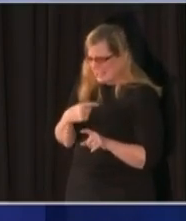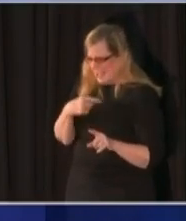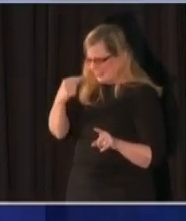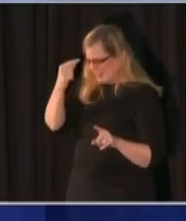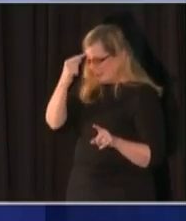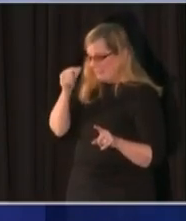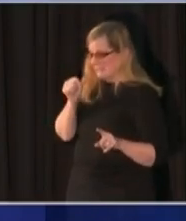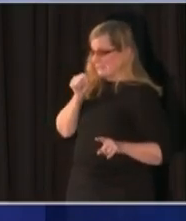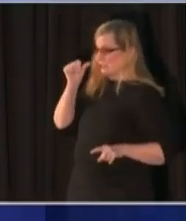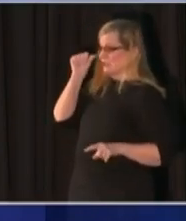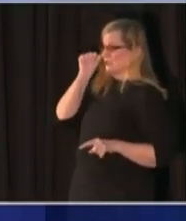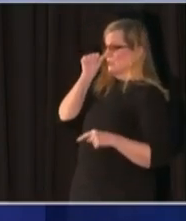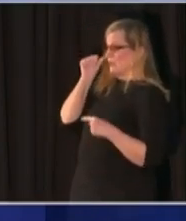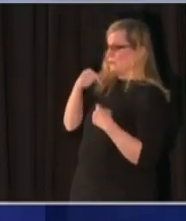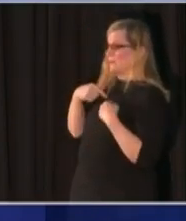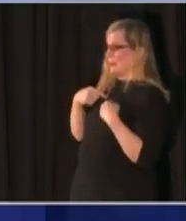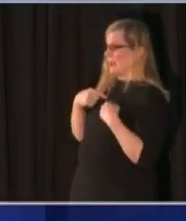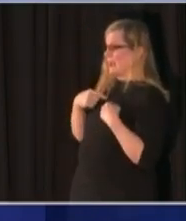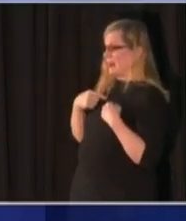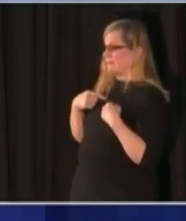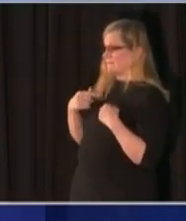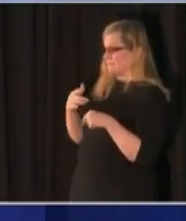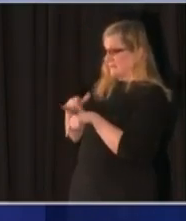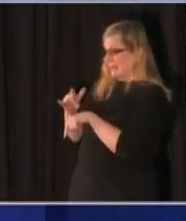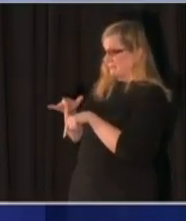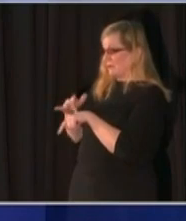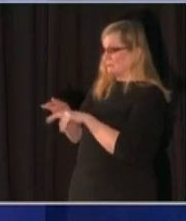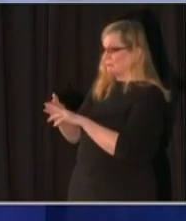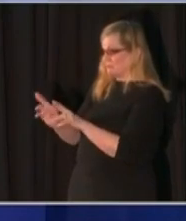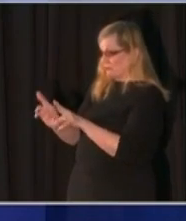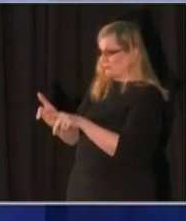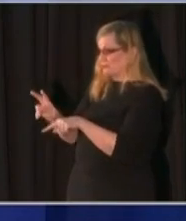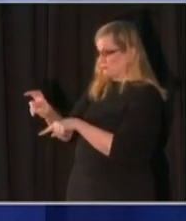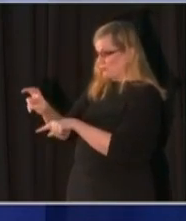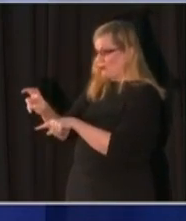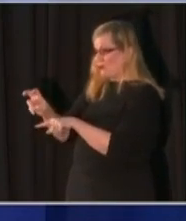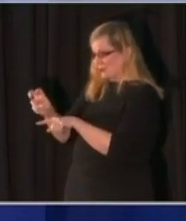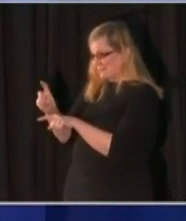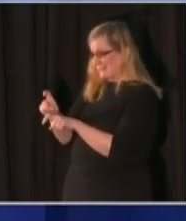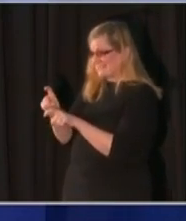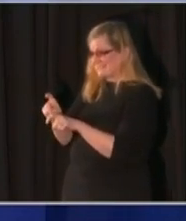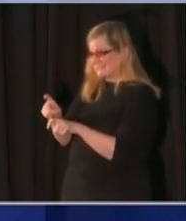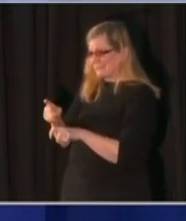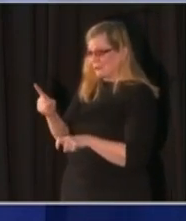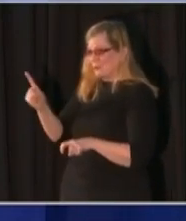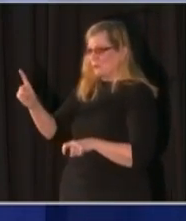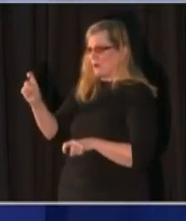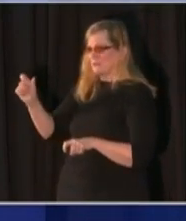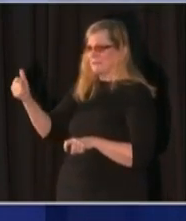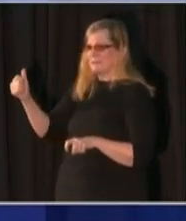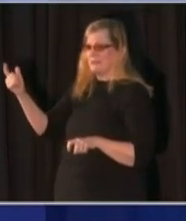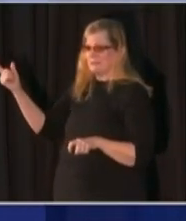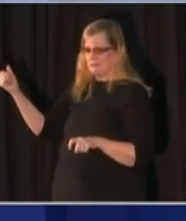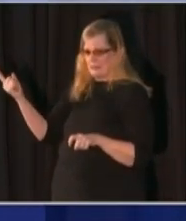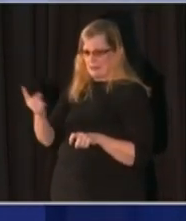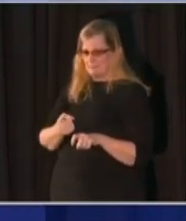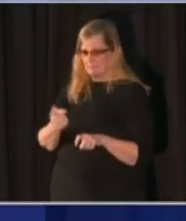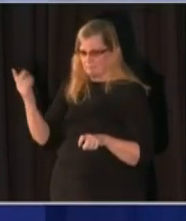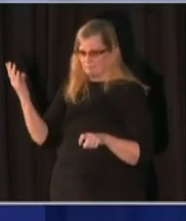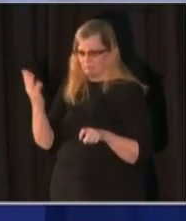allocated. We had about 110 people show up, and we continue to work on our appointments for